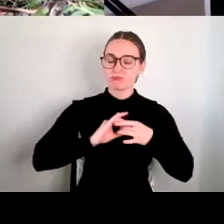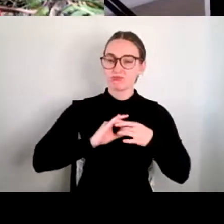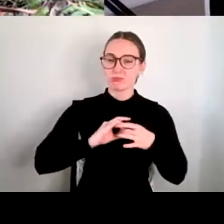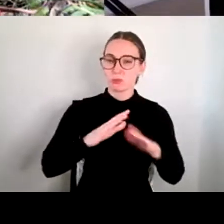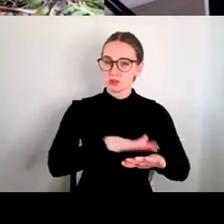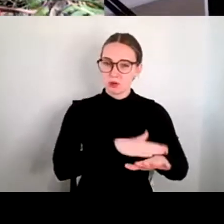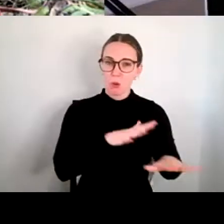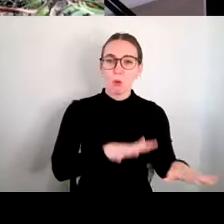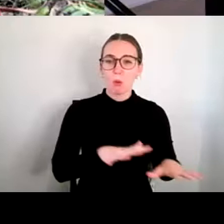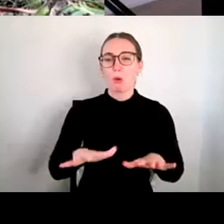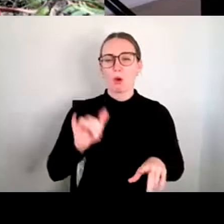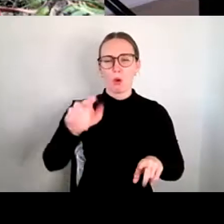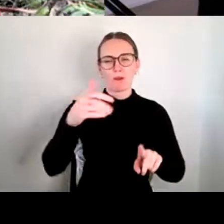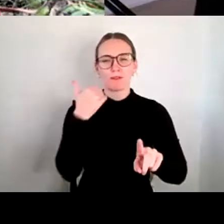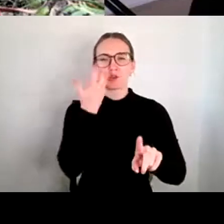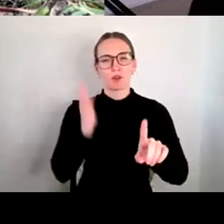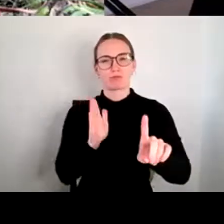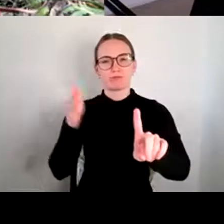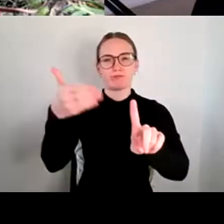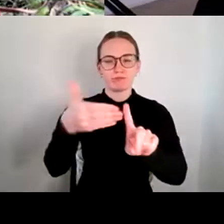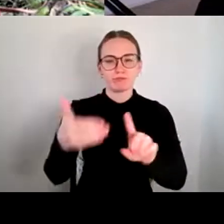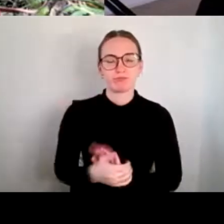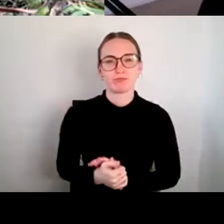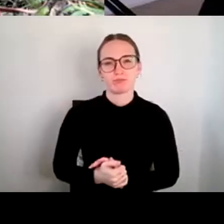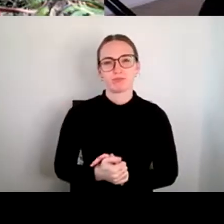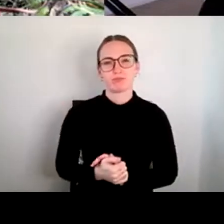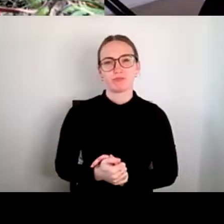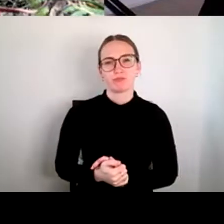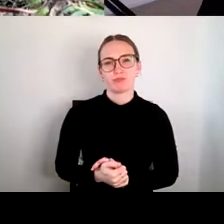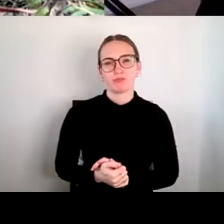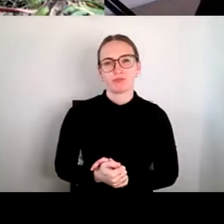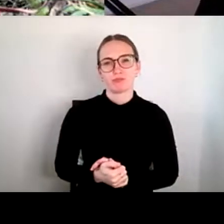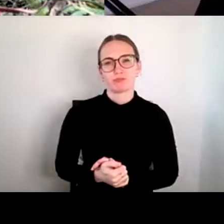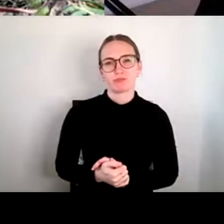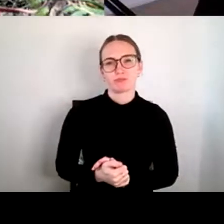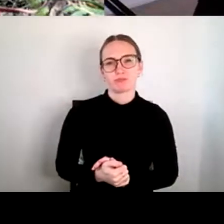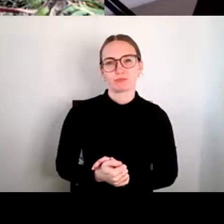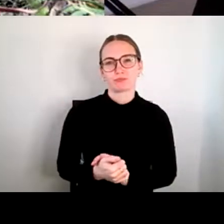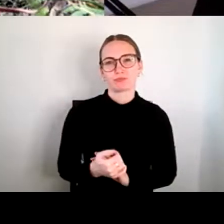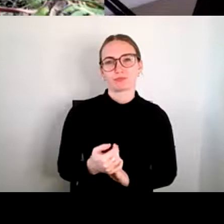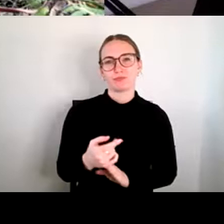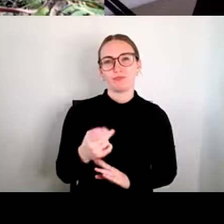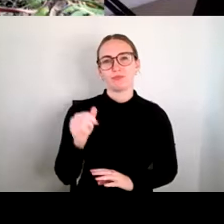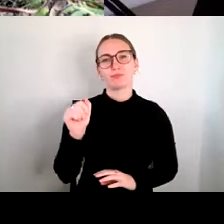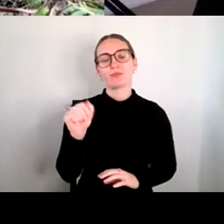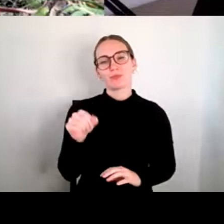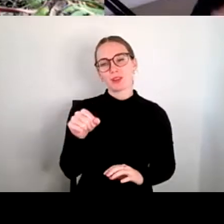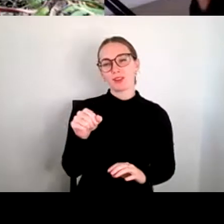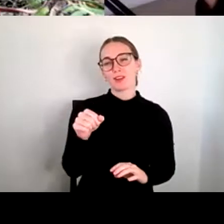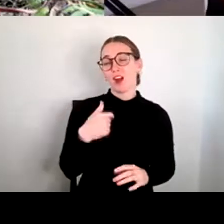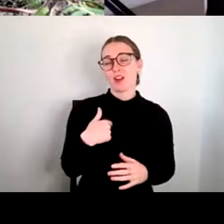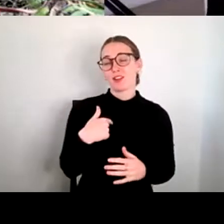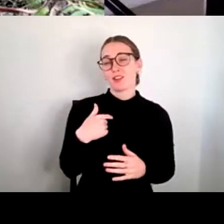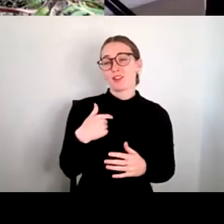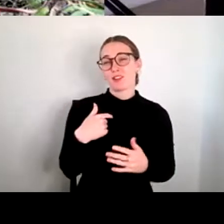a horizon you're heading towards? Yeah, this is something that I really appreciate about creative practice, is that it